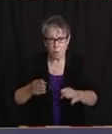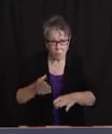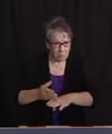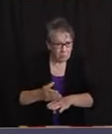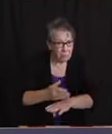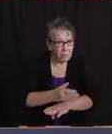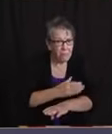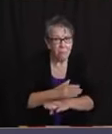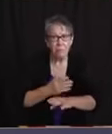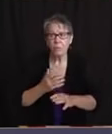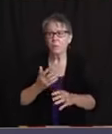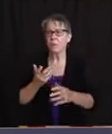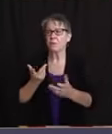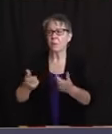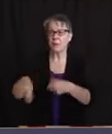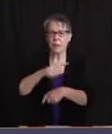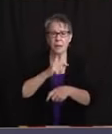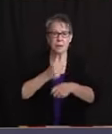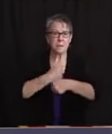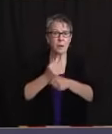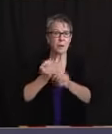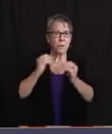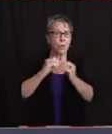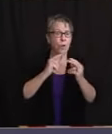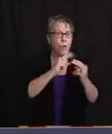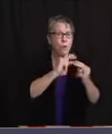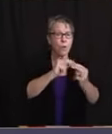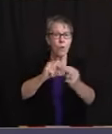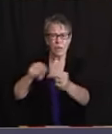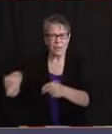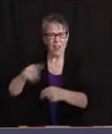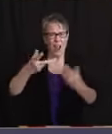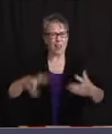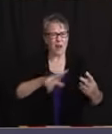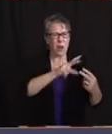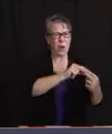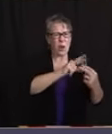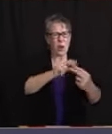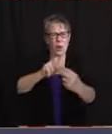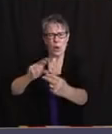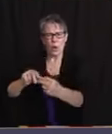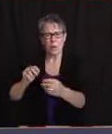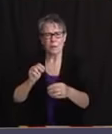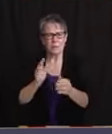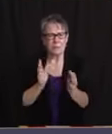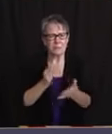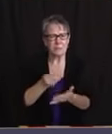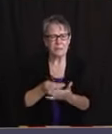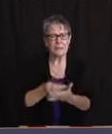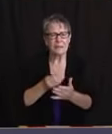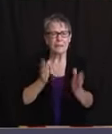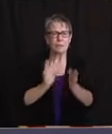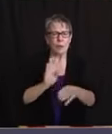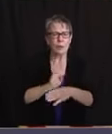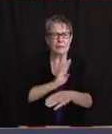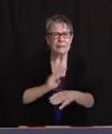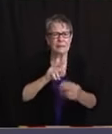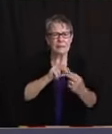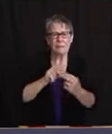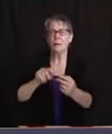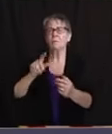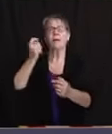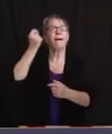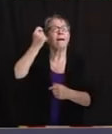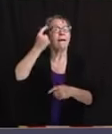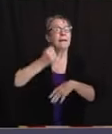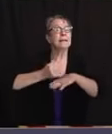$1 trillion of debt because these are historically low interest rates. We got to take advantage of that, and we have